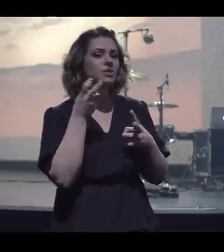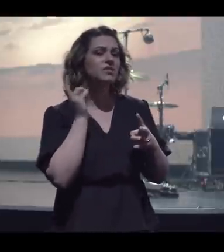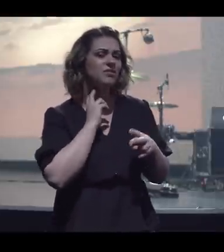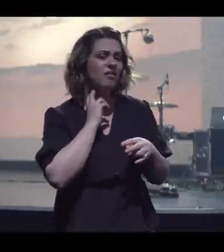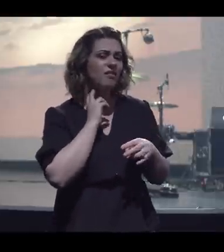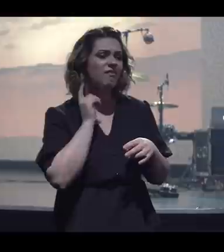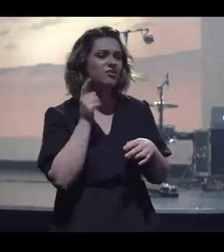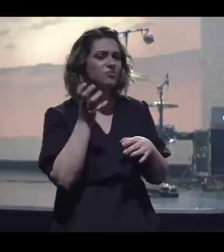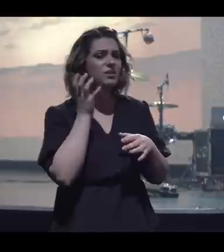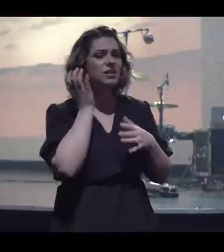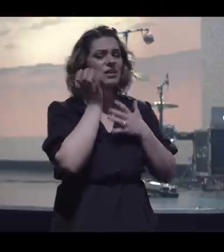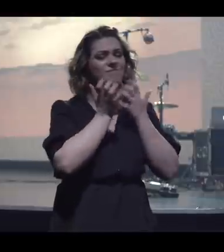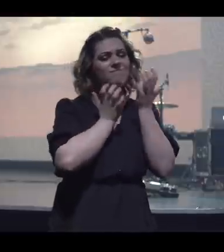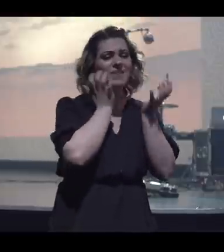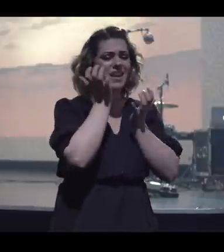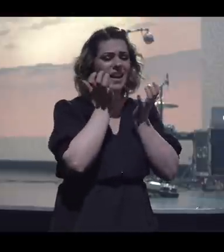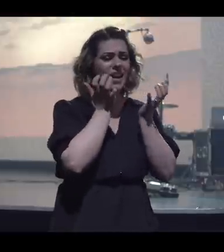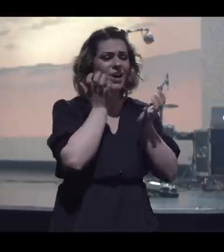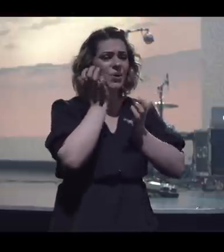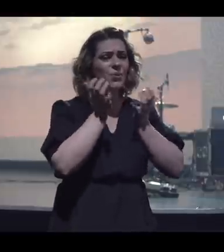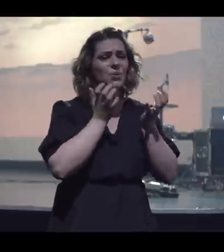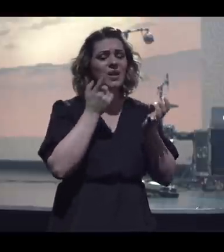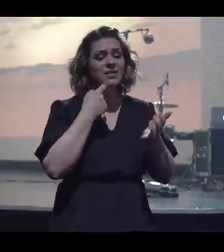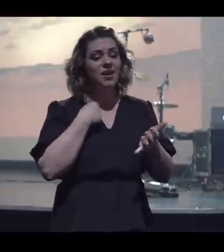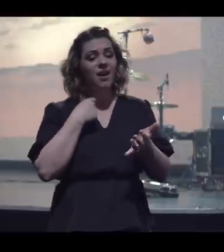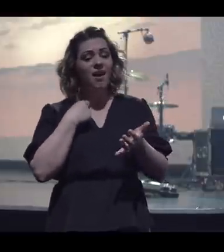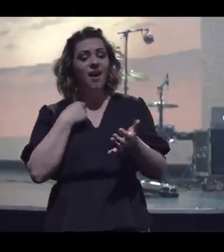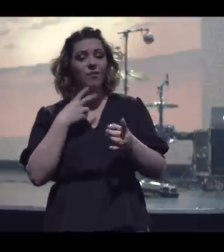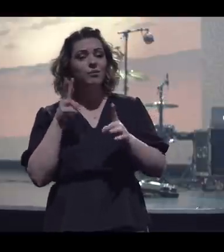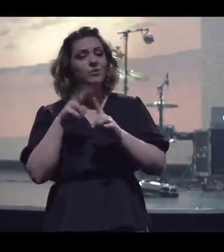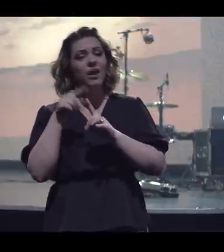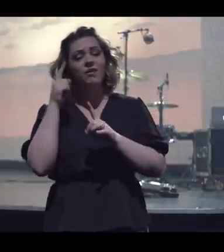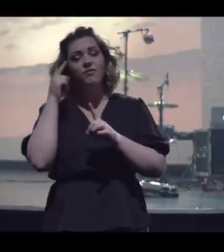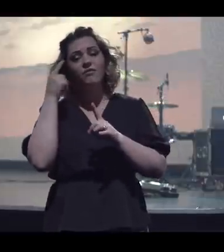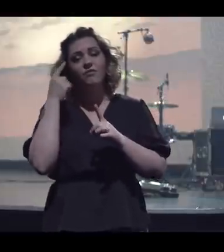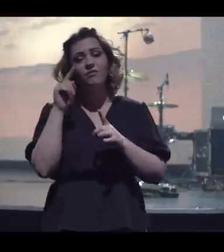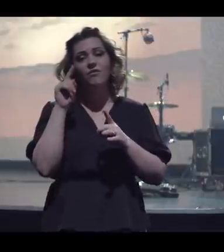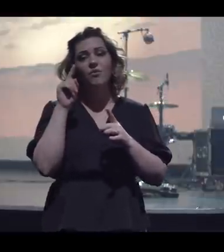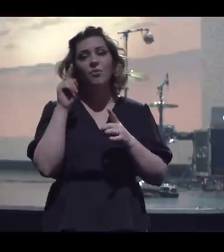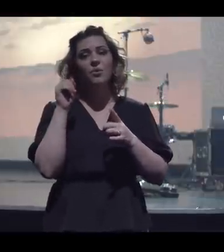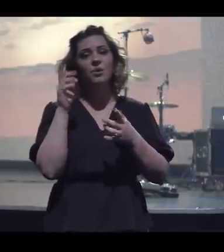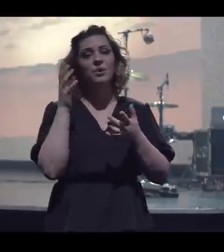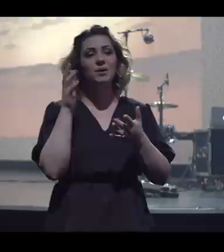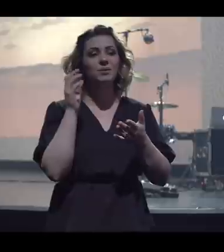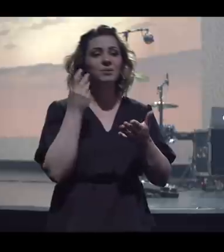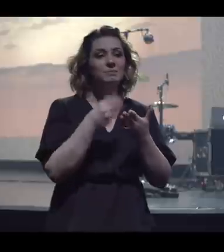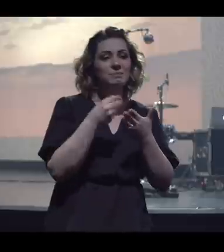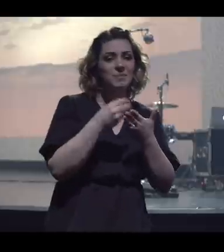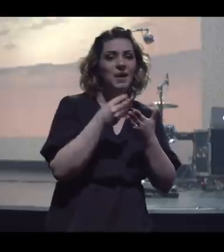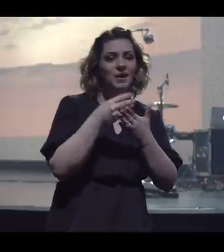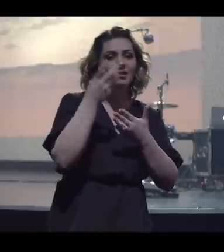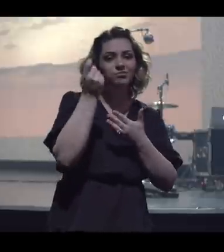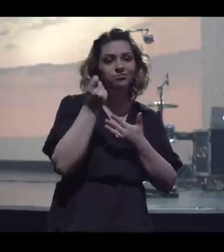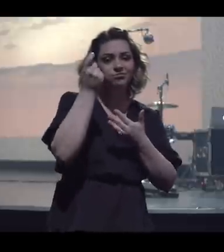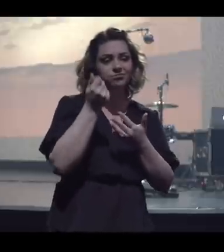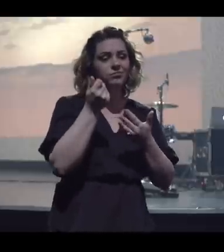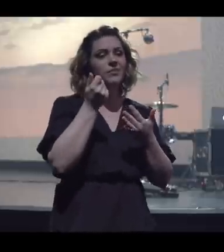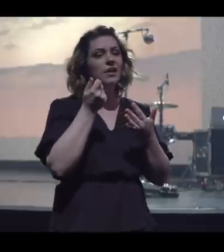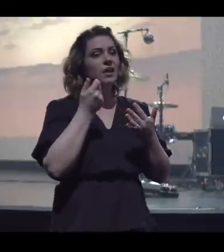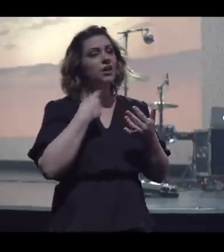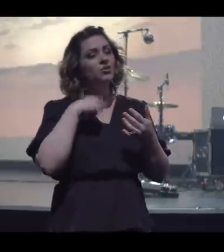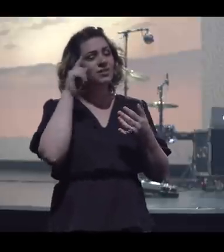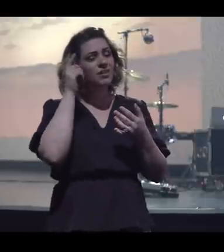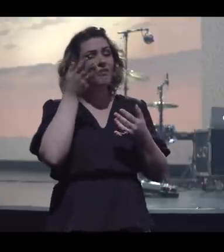this. I'm filing for bankruptcy. I'm so embarrassed. Like God must be furious with me.